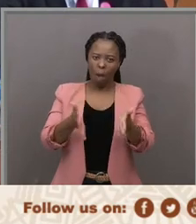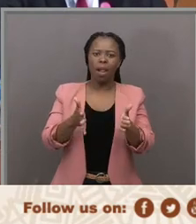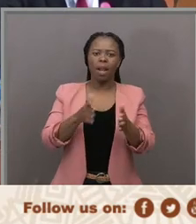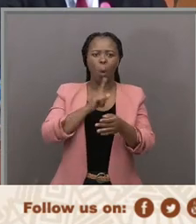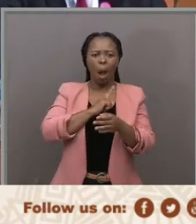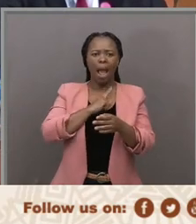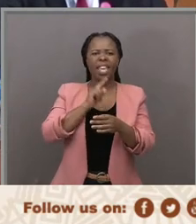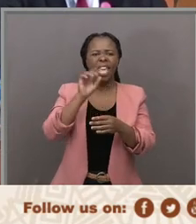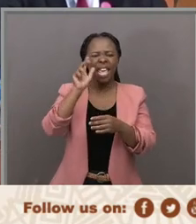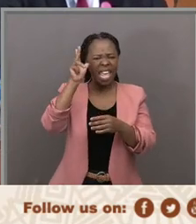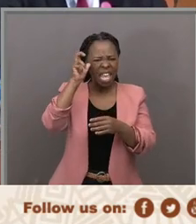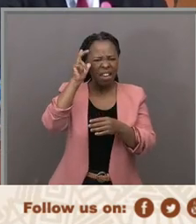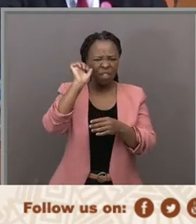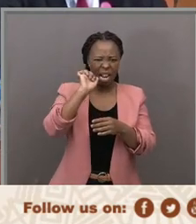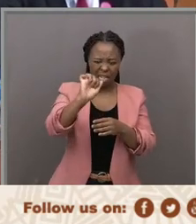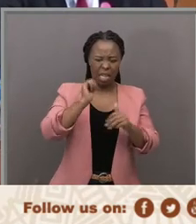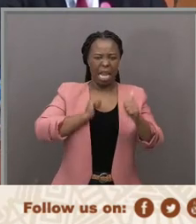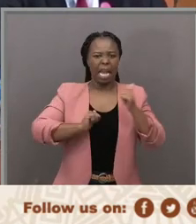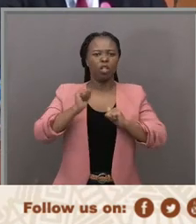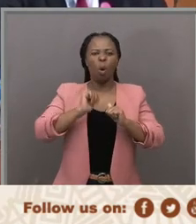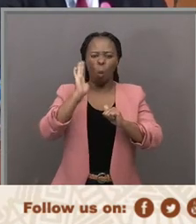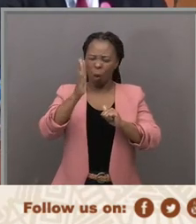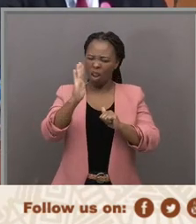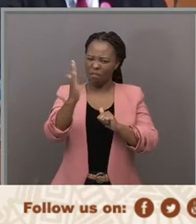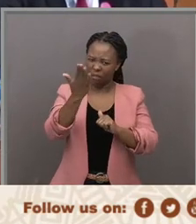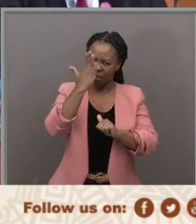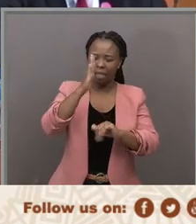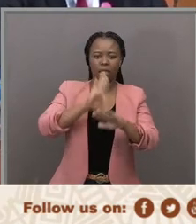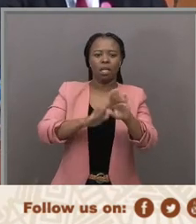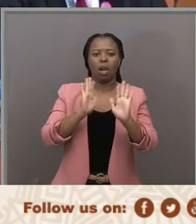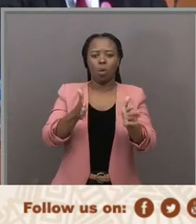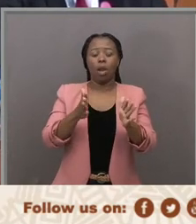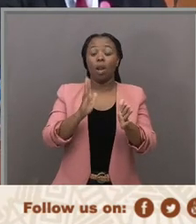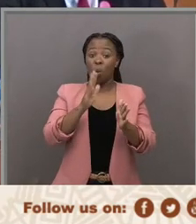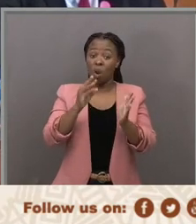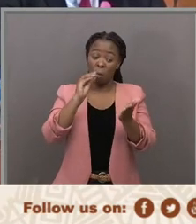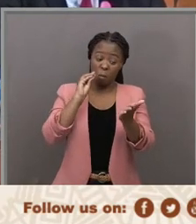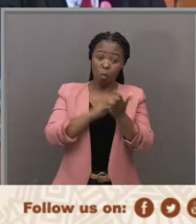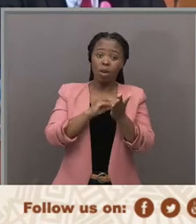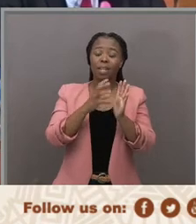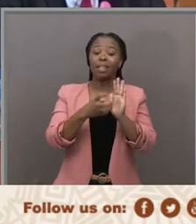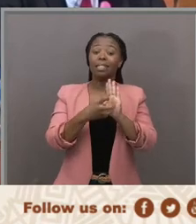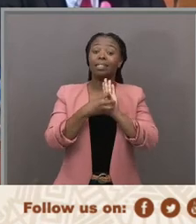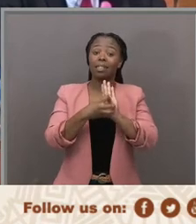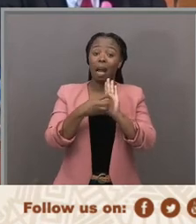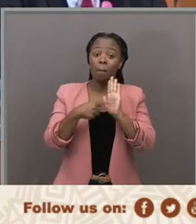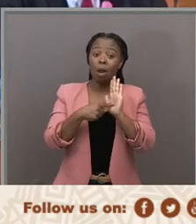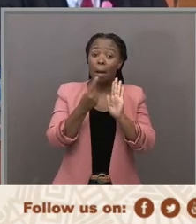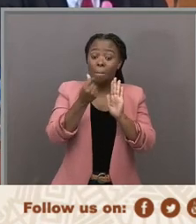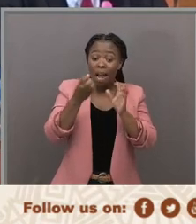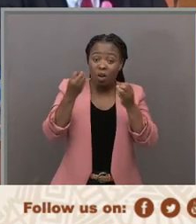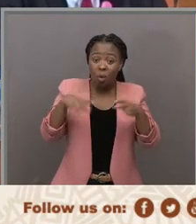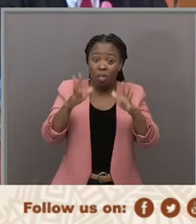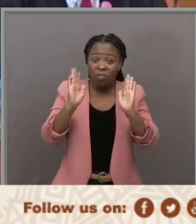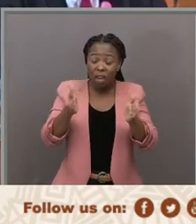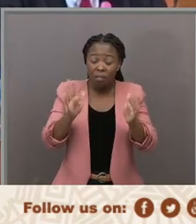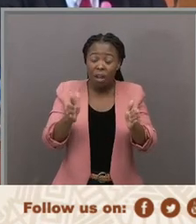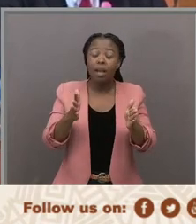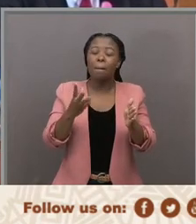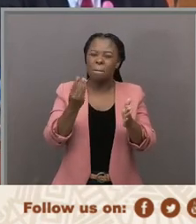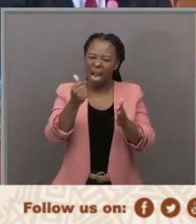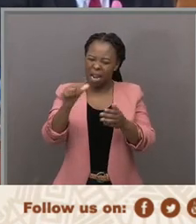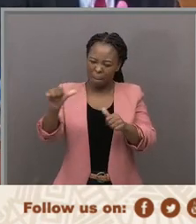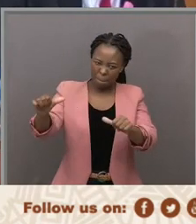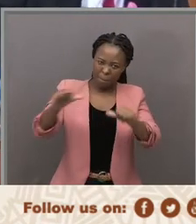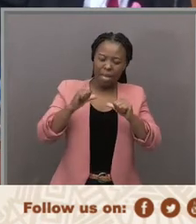and evil actions. We will set an example that where money was lost, the money must be